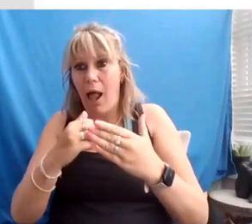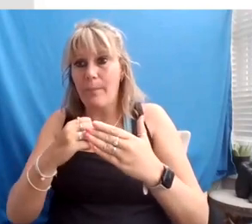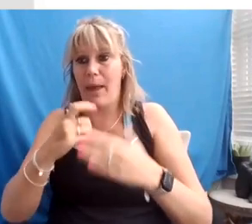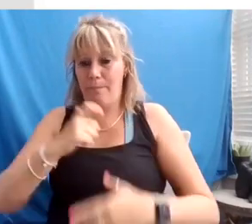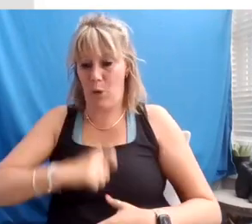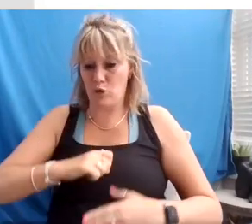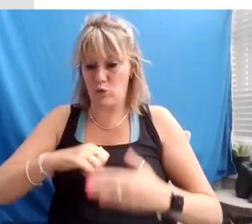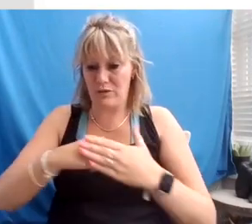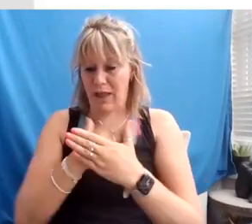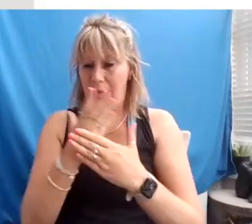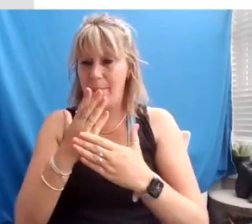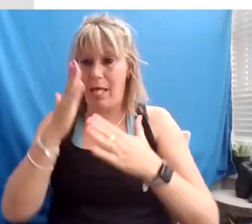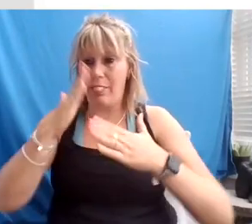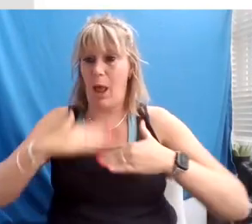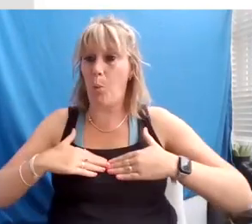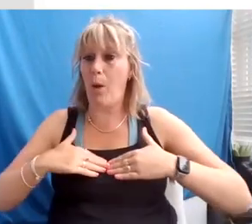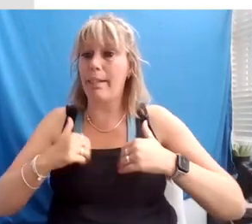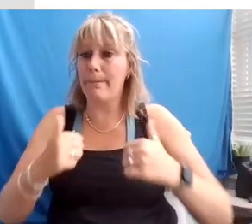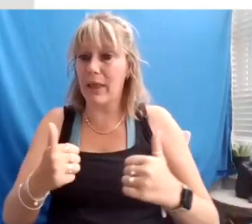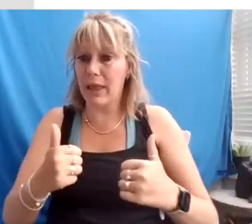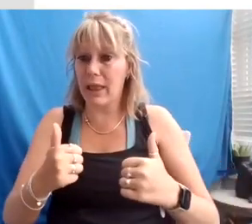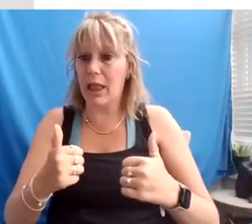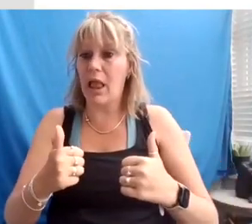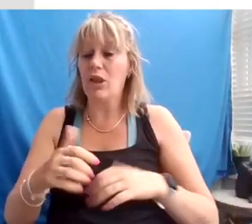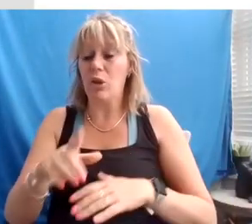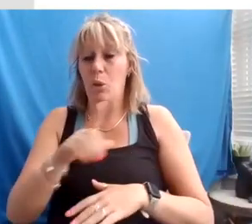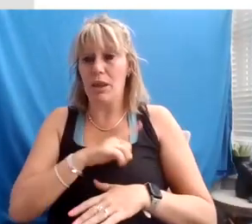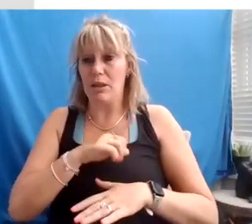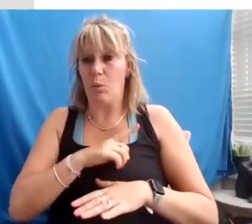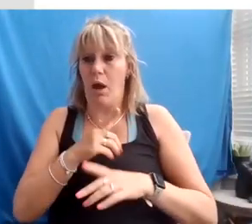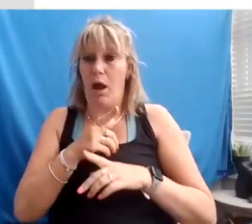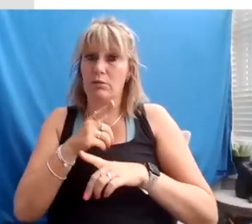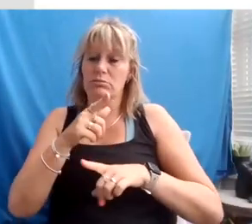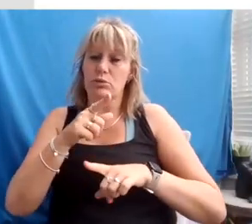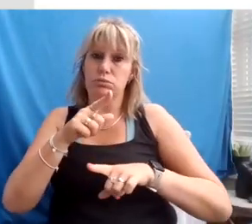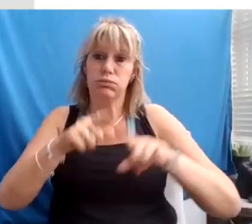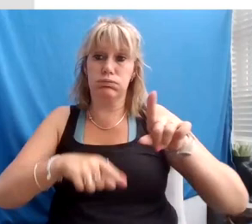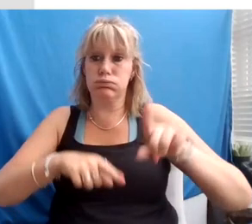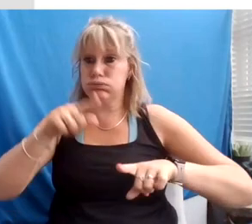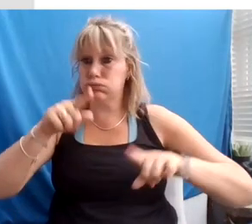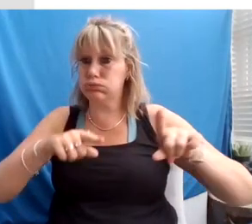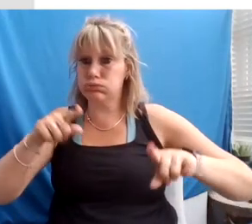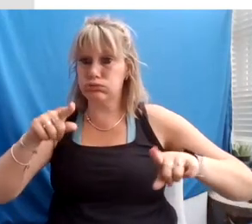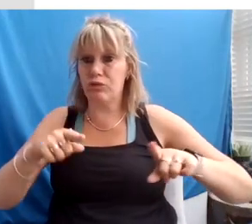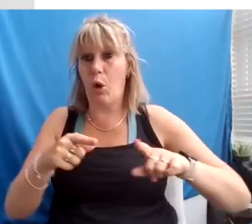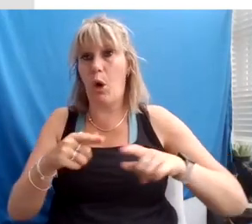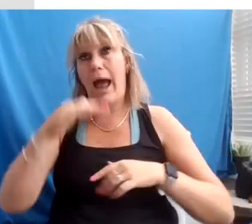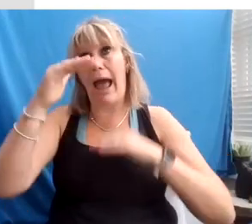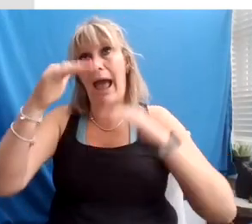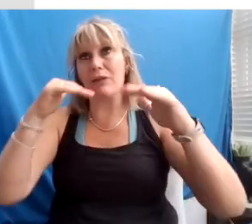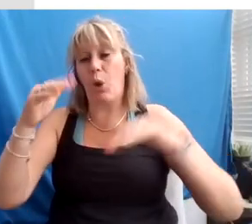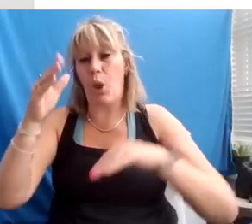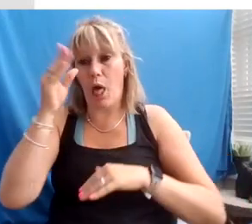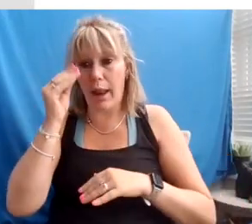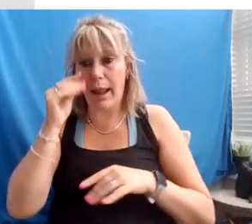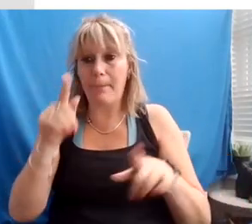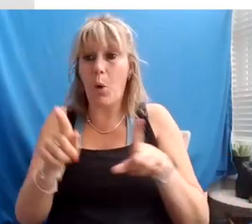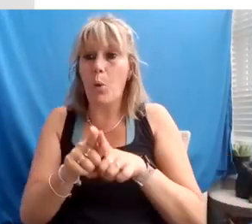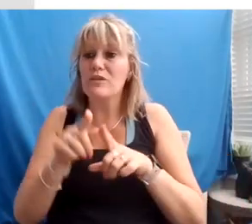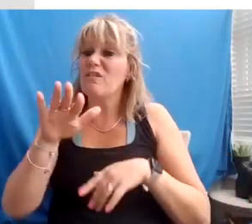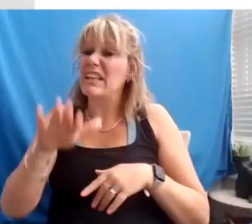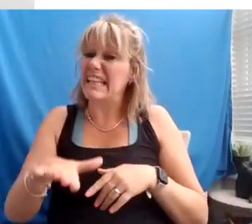well-being. So Rosetta Arts offers a wide range of stuff for adult learning, but also kids as